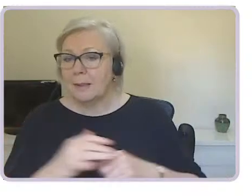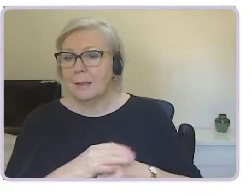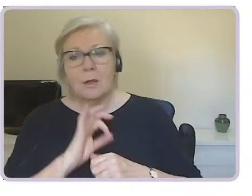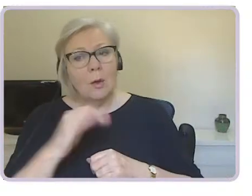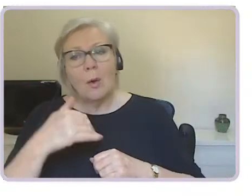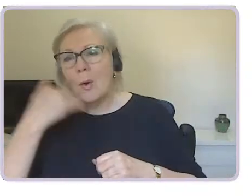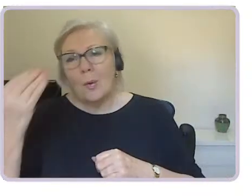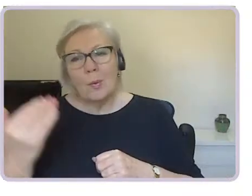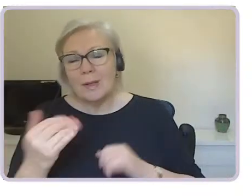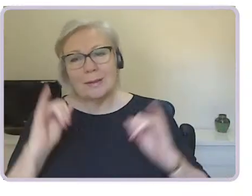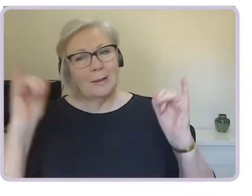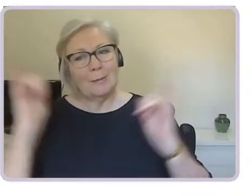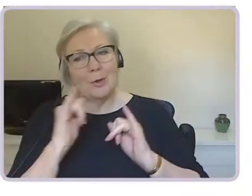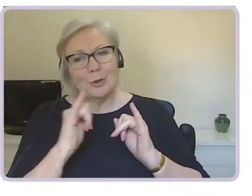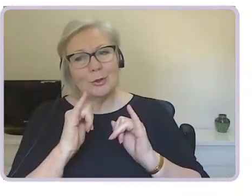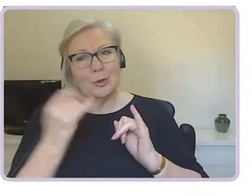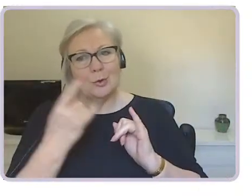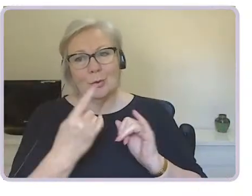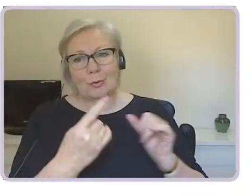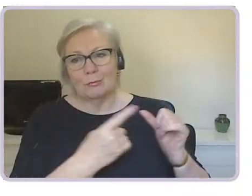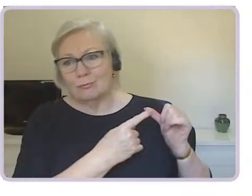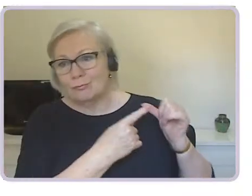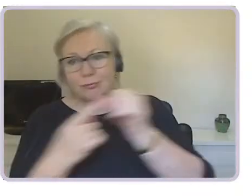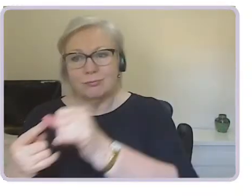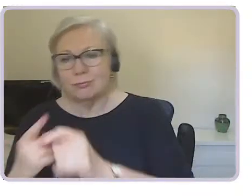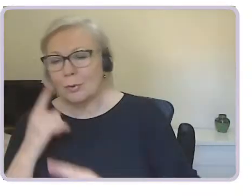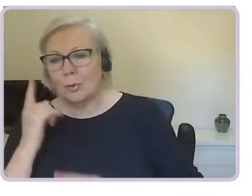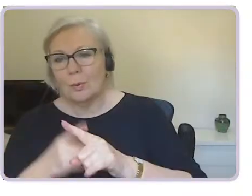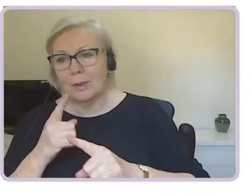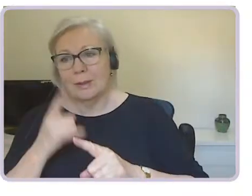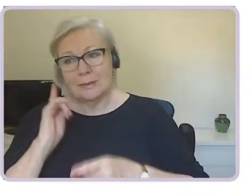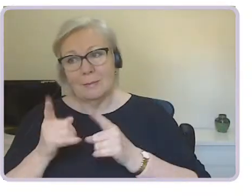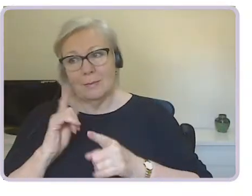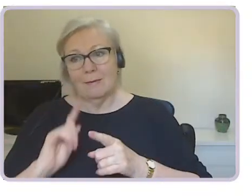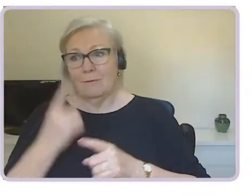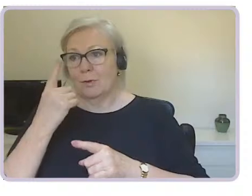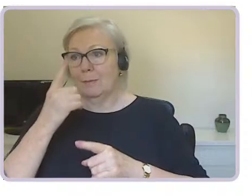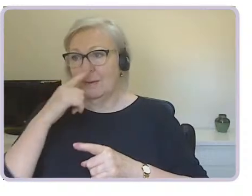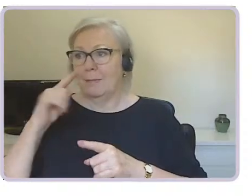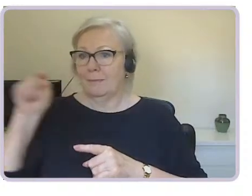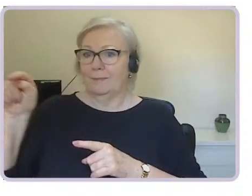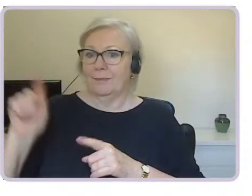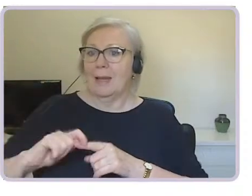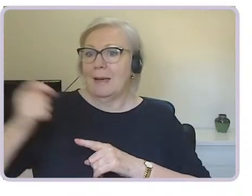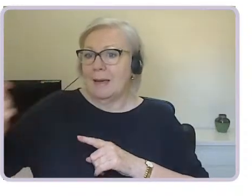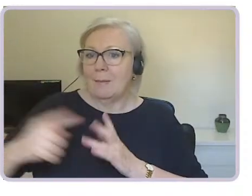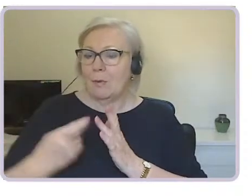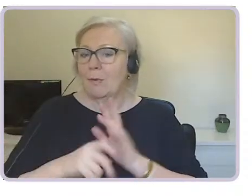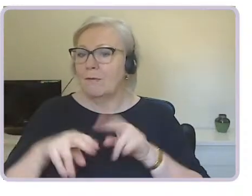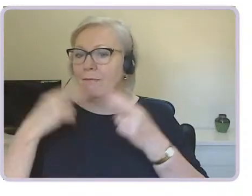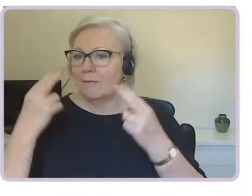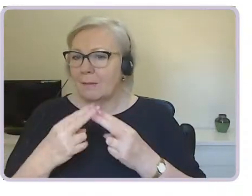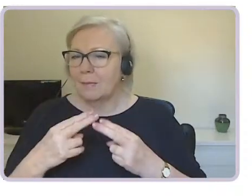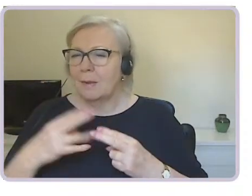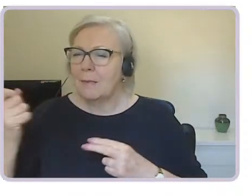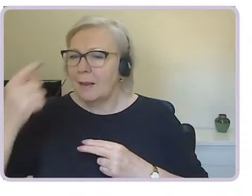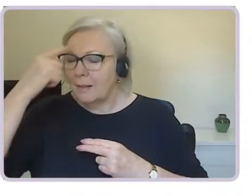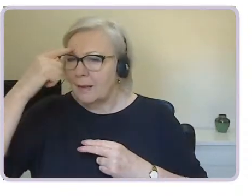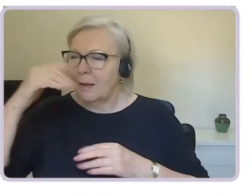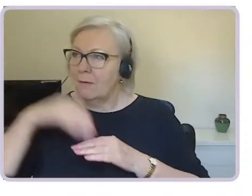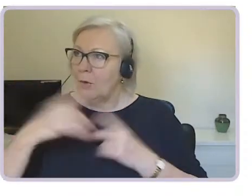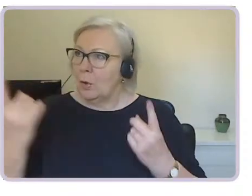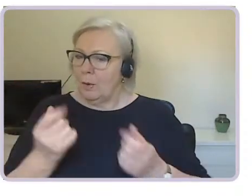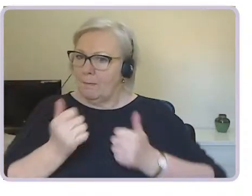who are the first responders when that initial emergency strikes. So we really need to think about who is in our network. The